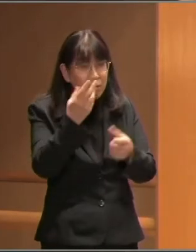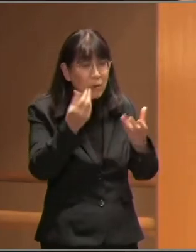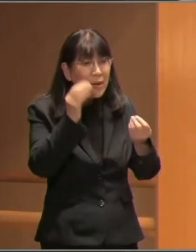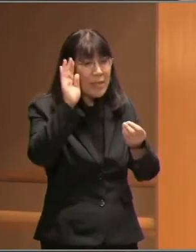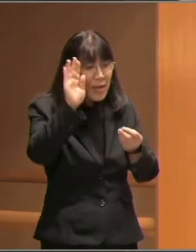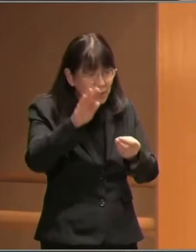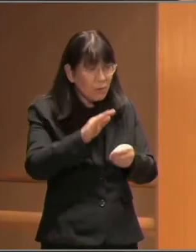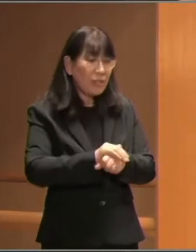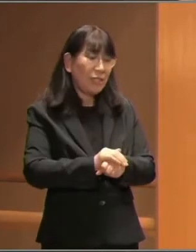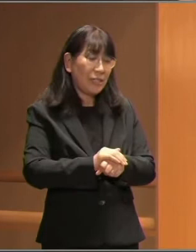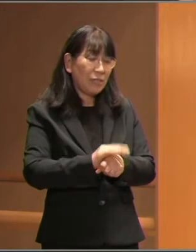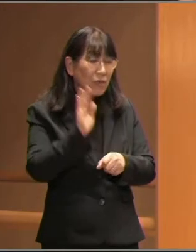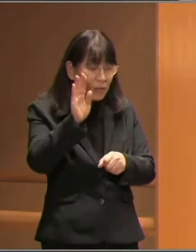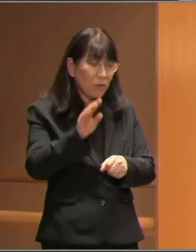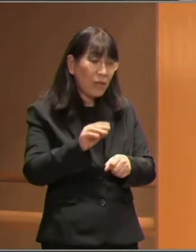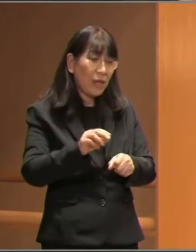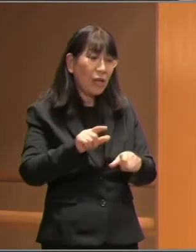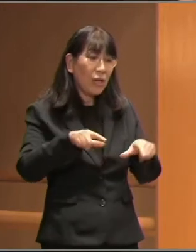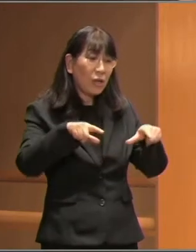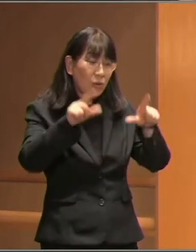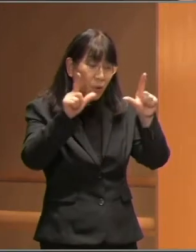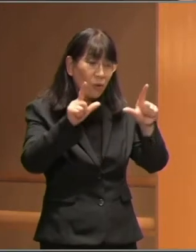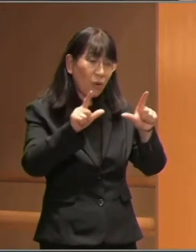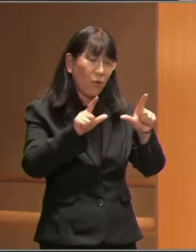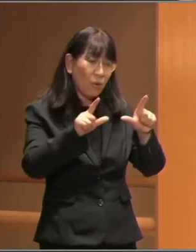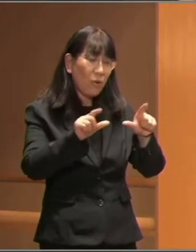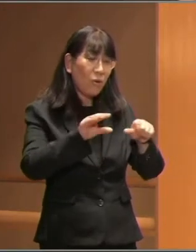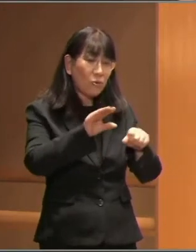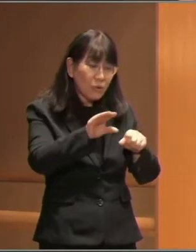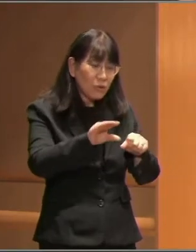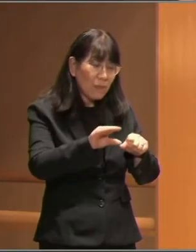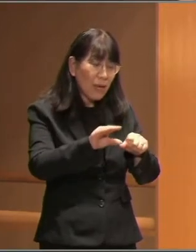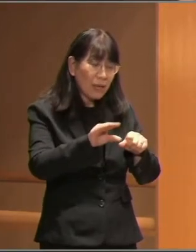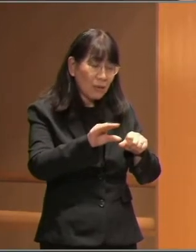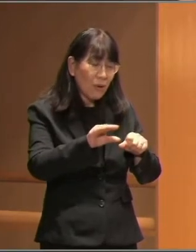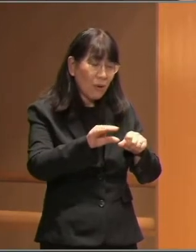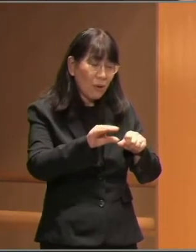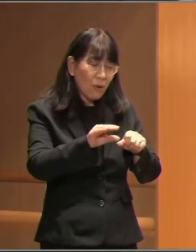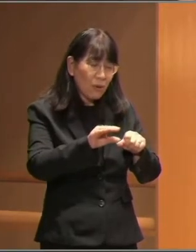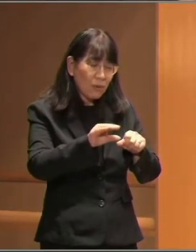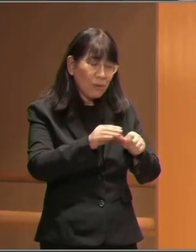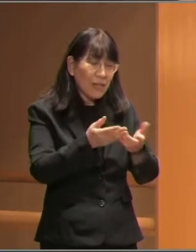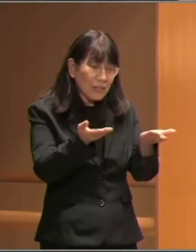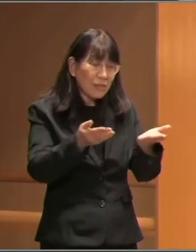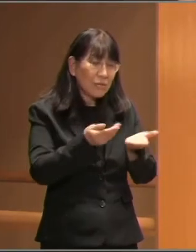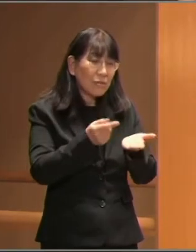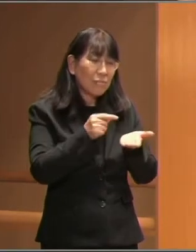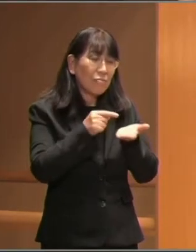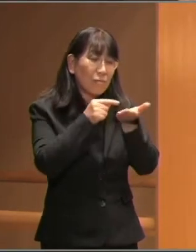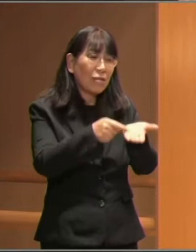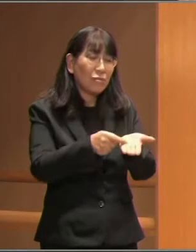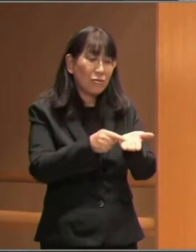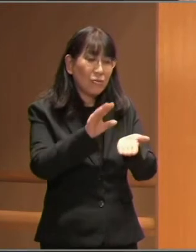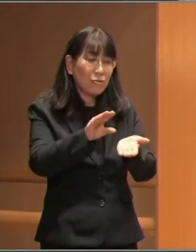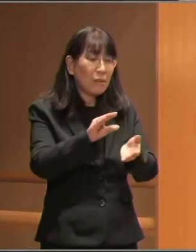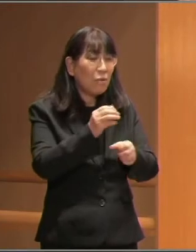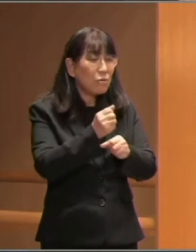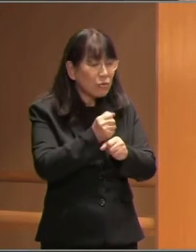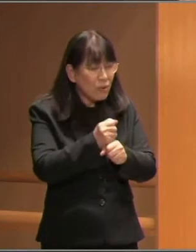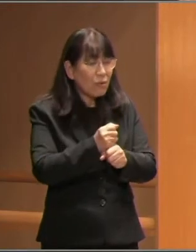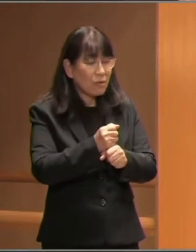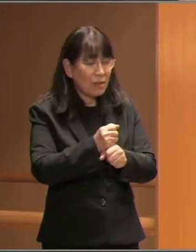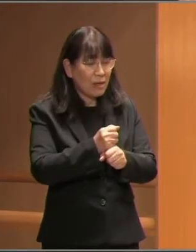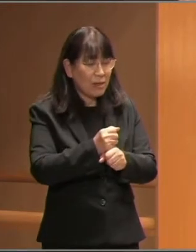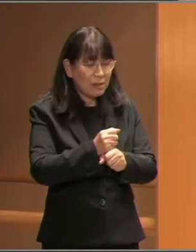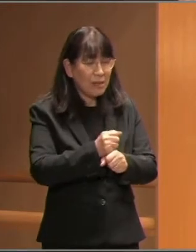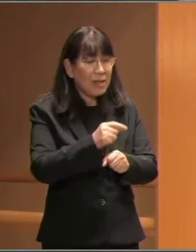were replaced with the prototypes. And after that, we created the final prototype for the